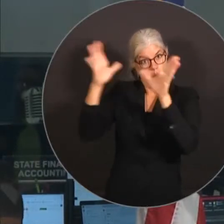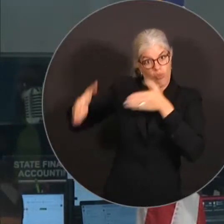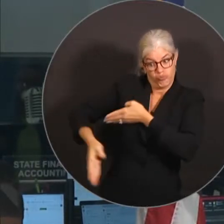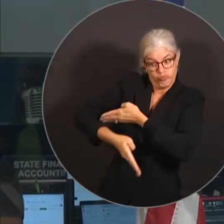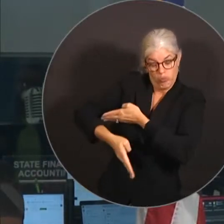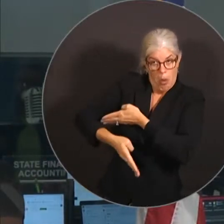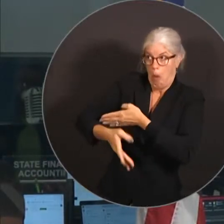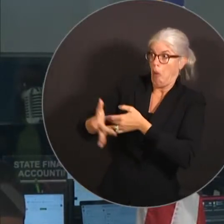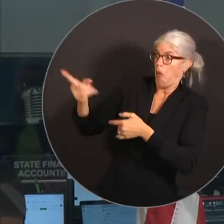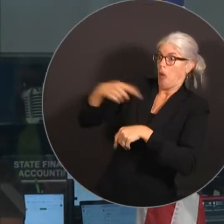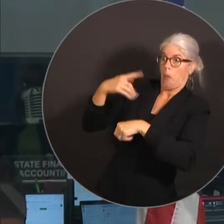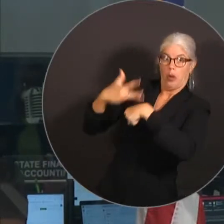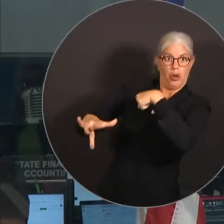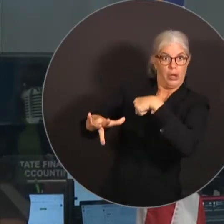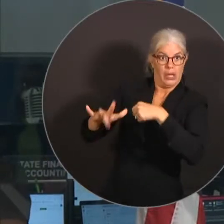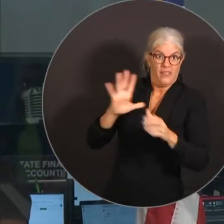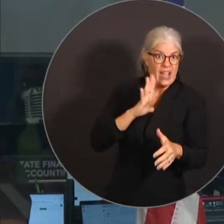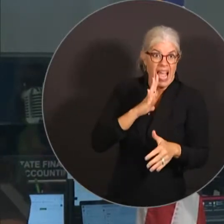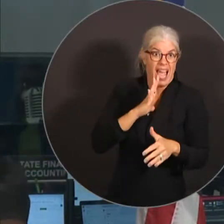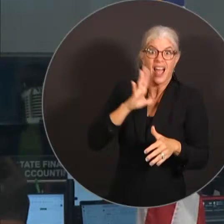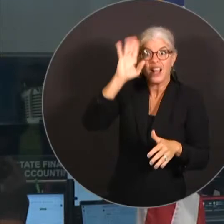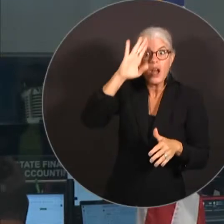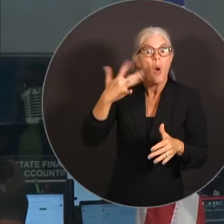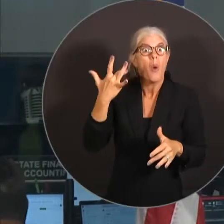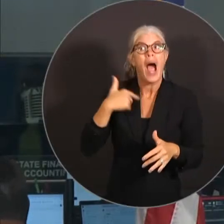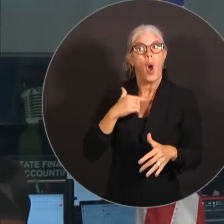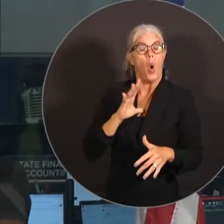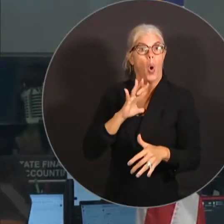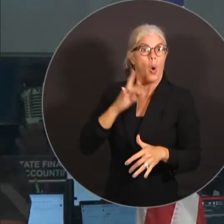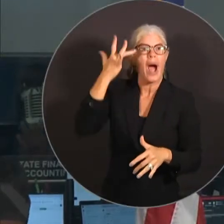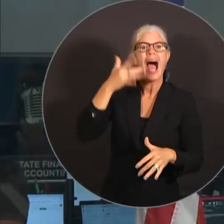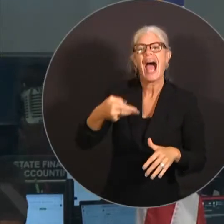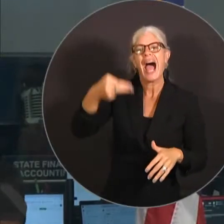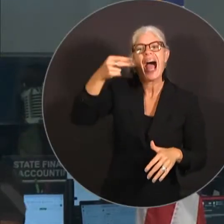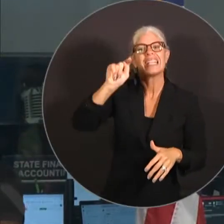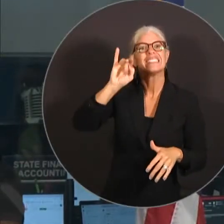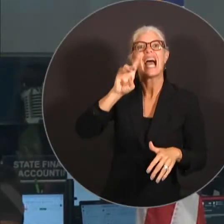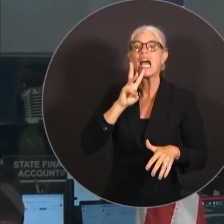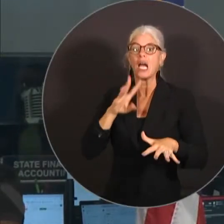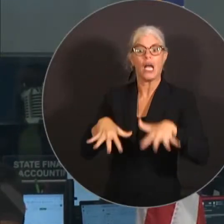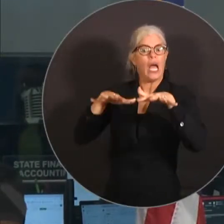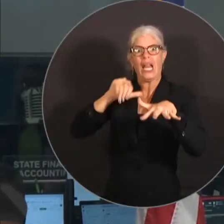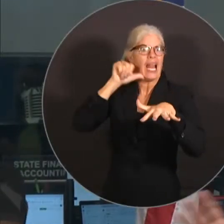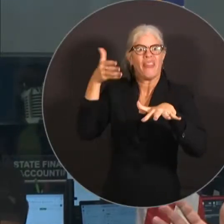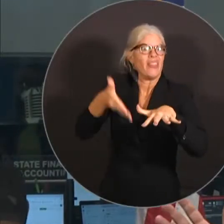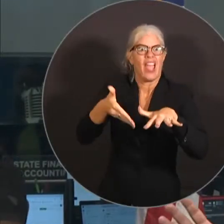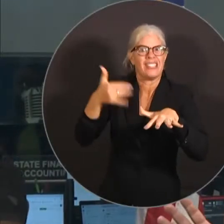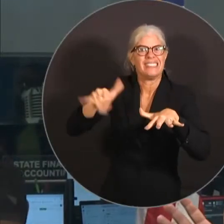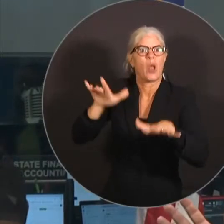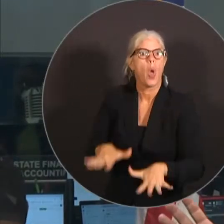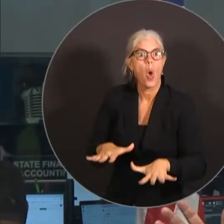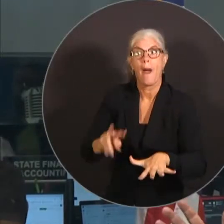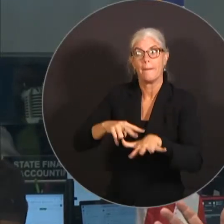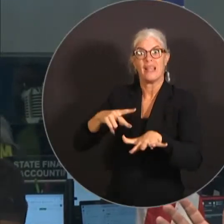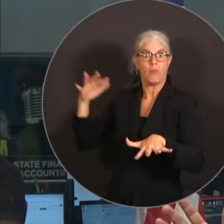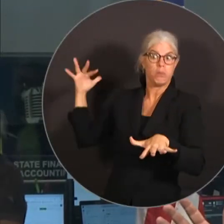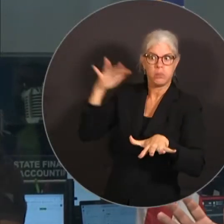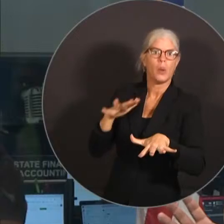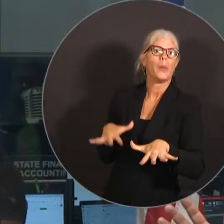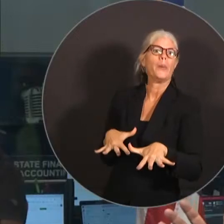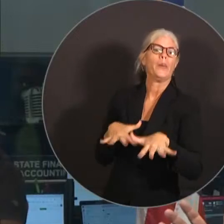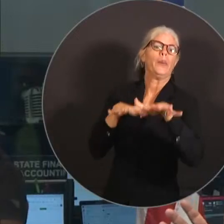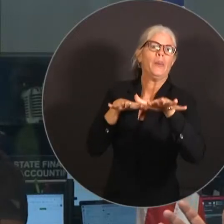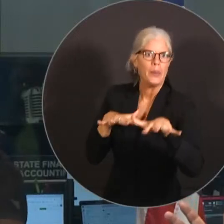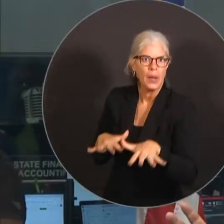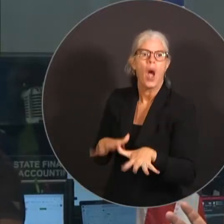the high tide because the high tide's not here yet. I think it'll help with the surge. But it's going to mean pretty much all the rescues are going to be done in